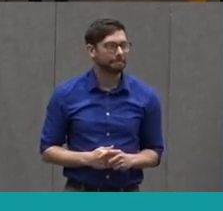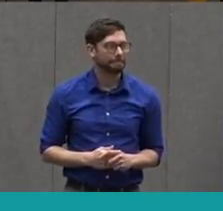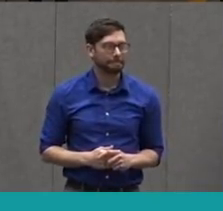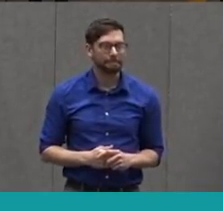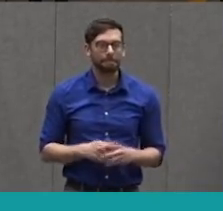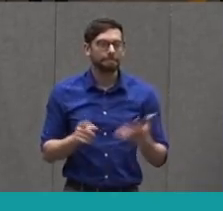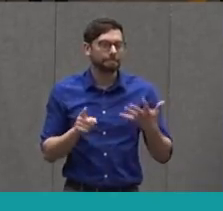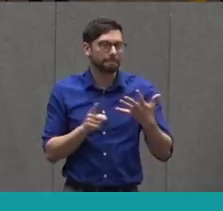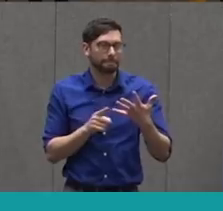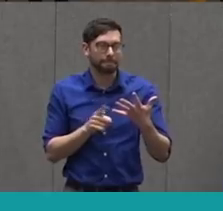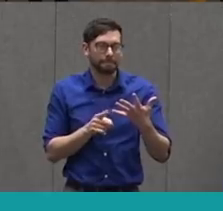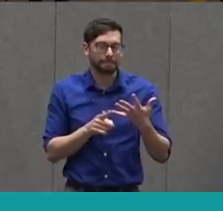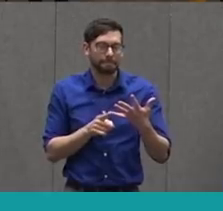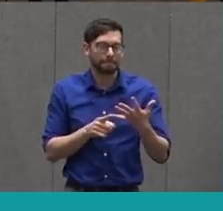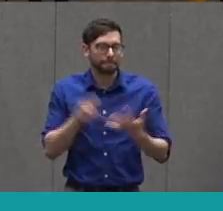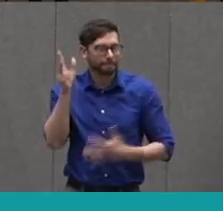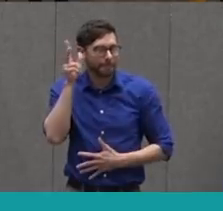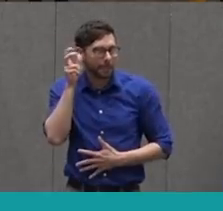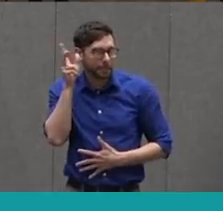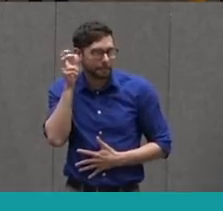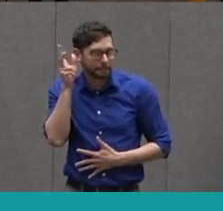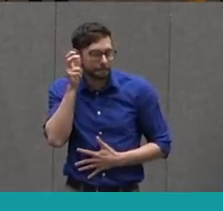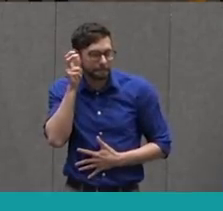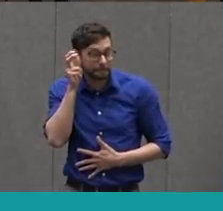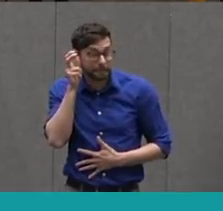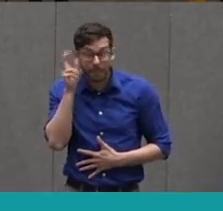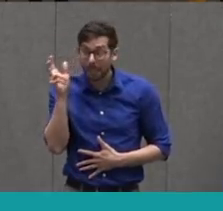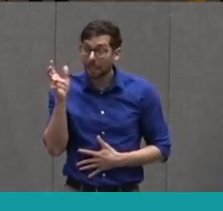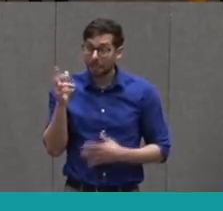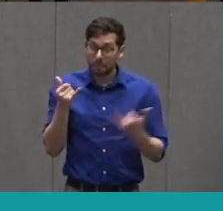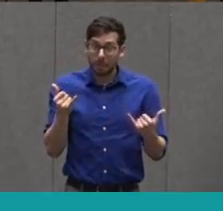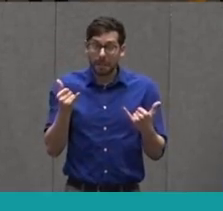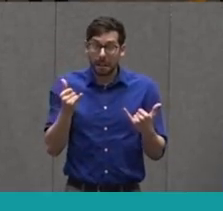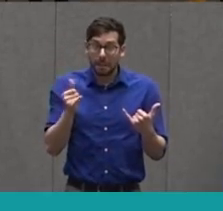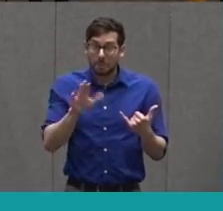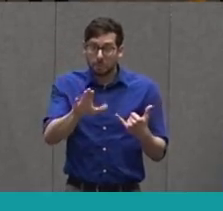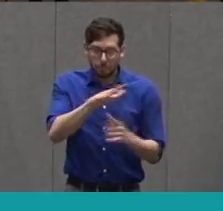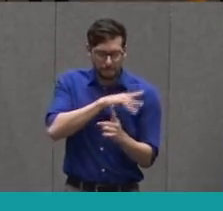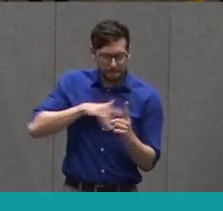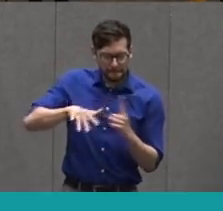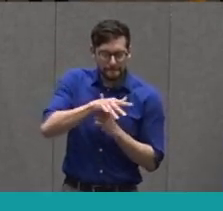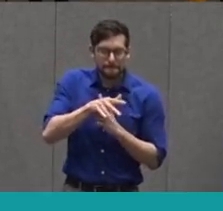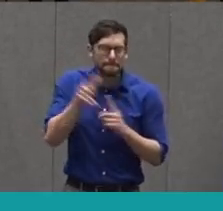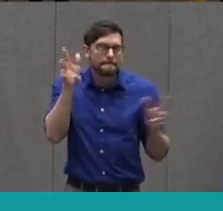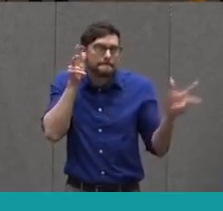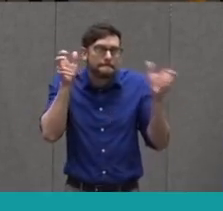And we can also hear. What do you hear around you?